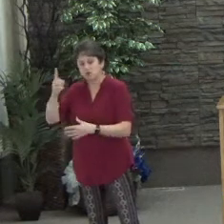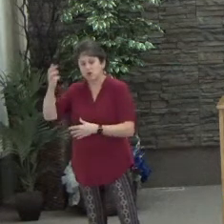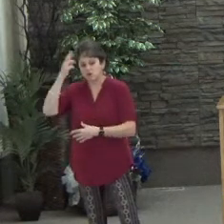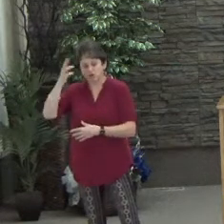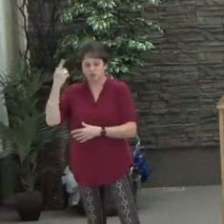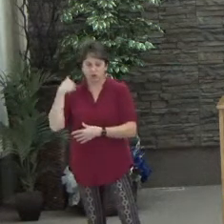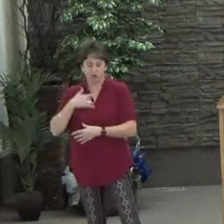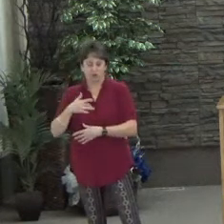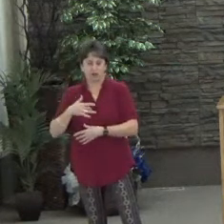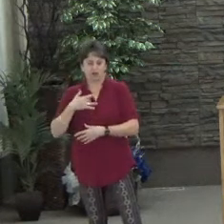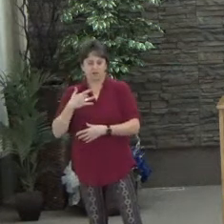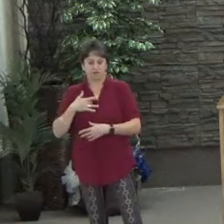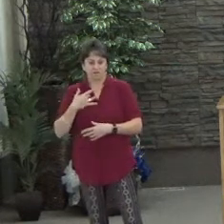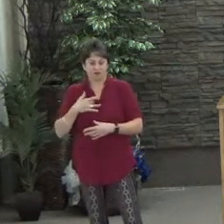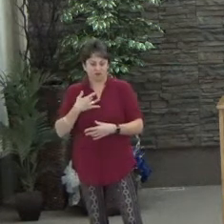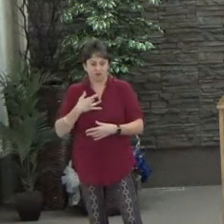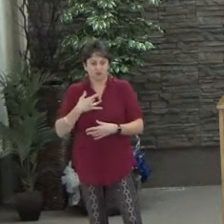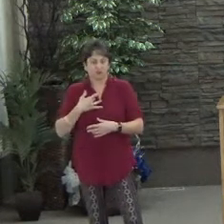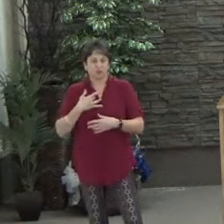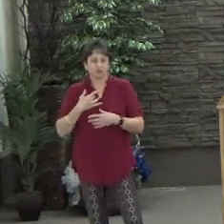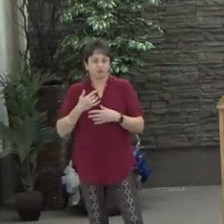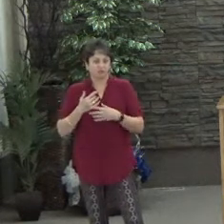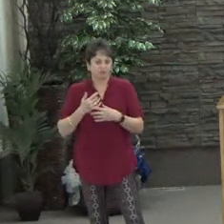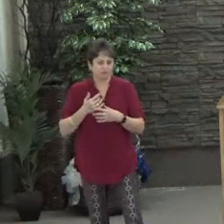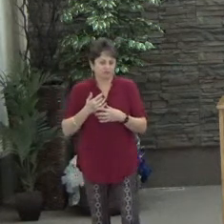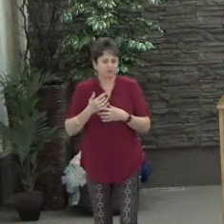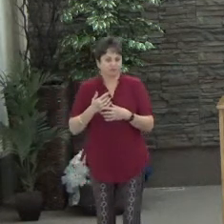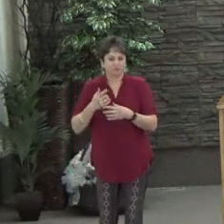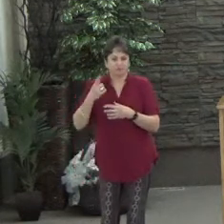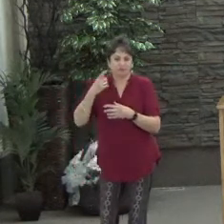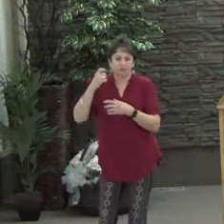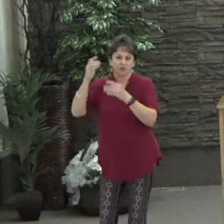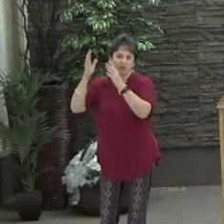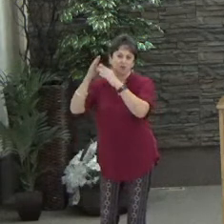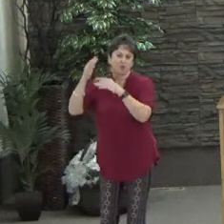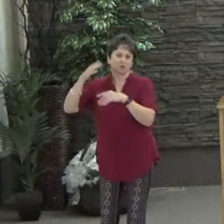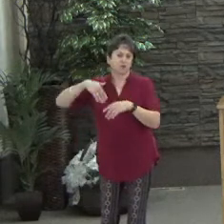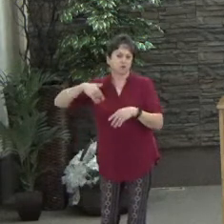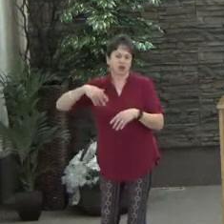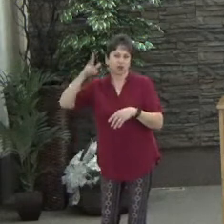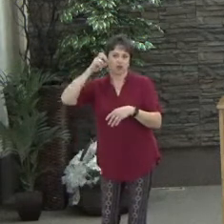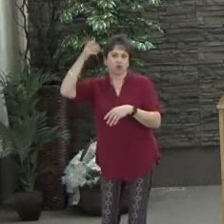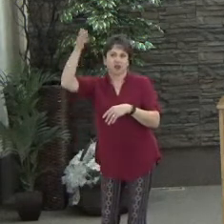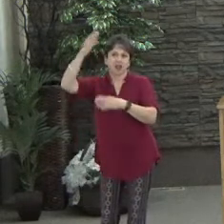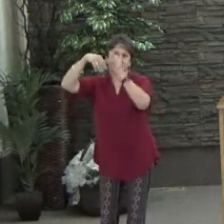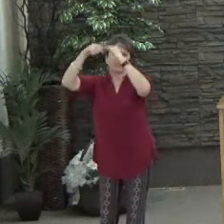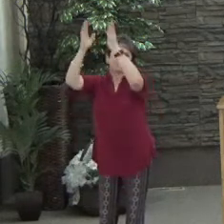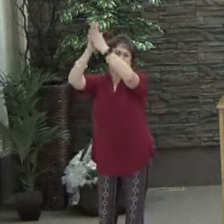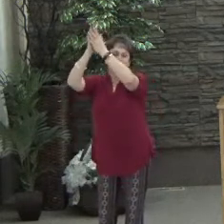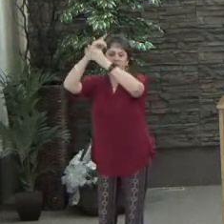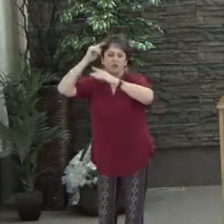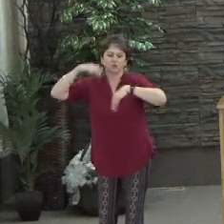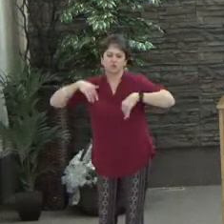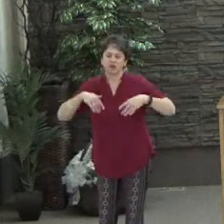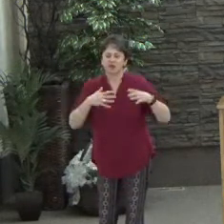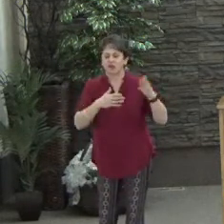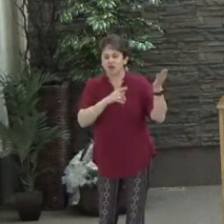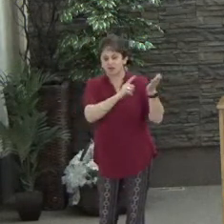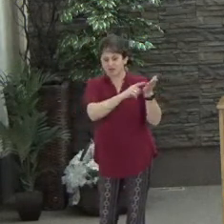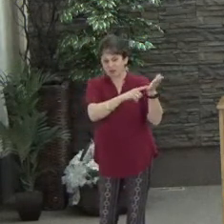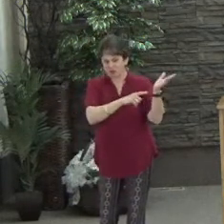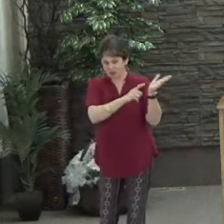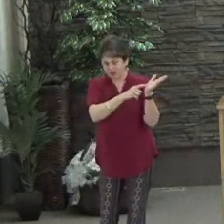we fail to hear the applause of heaven is because we haven't brought in the other hand. The other hand